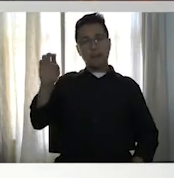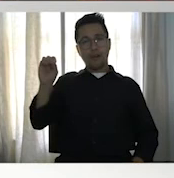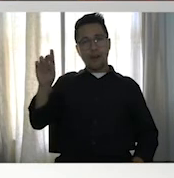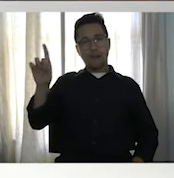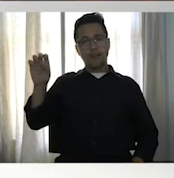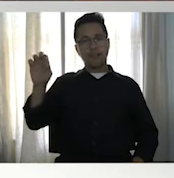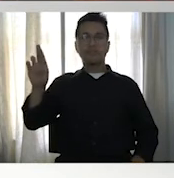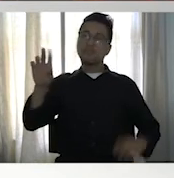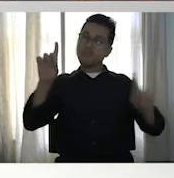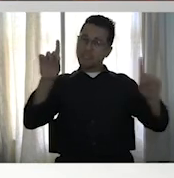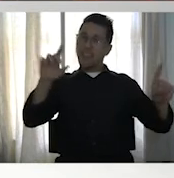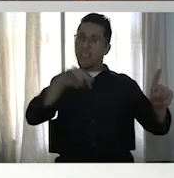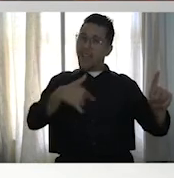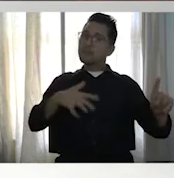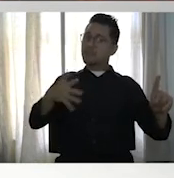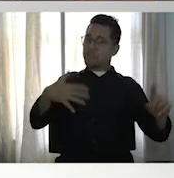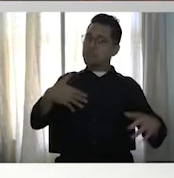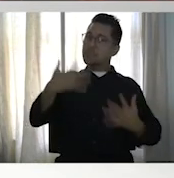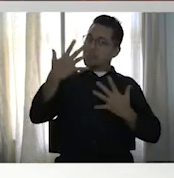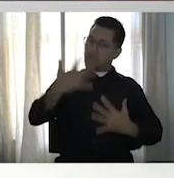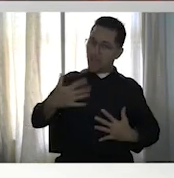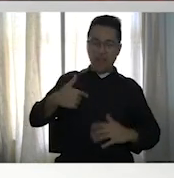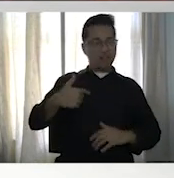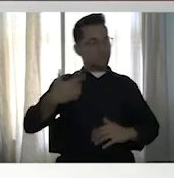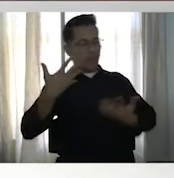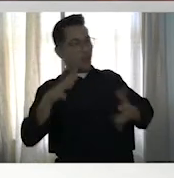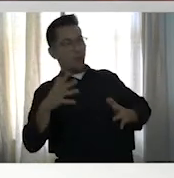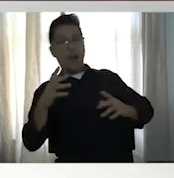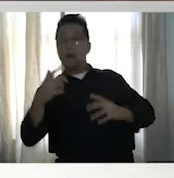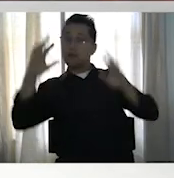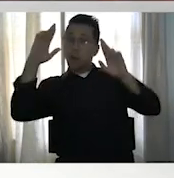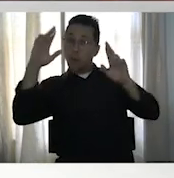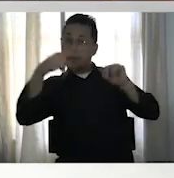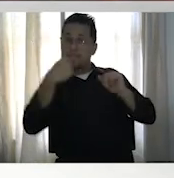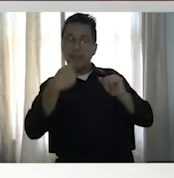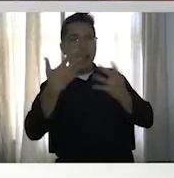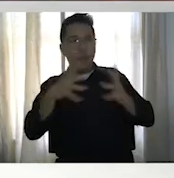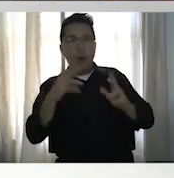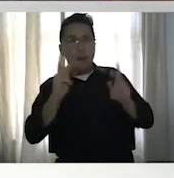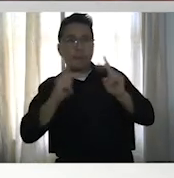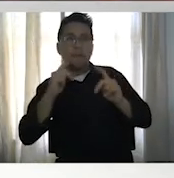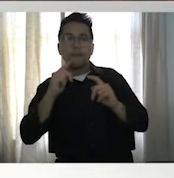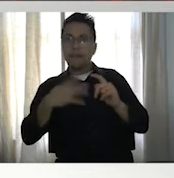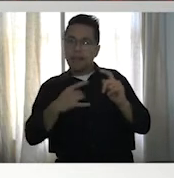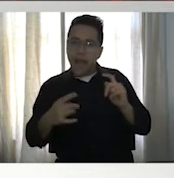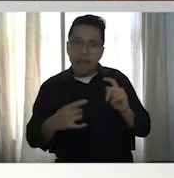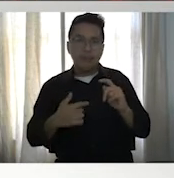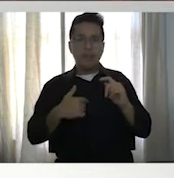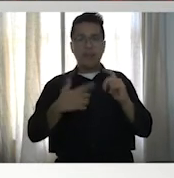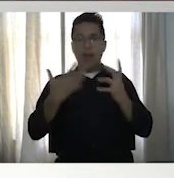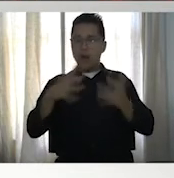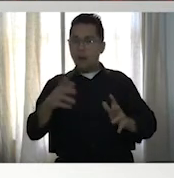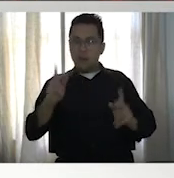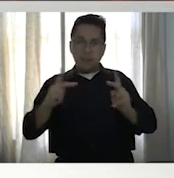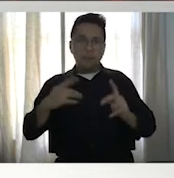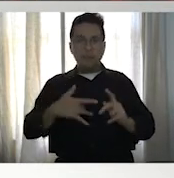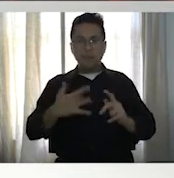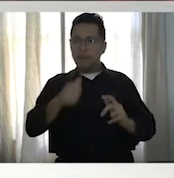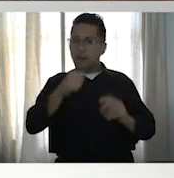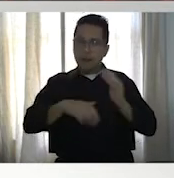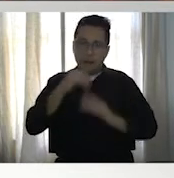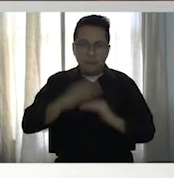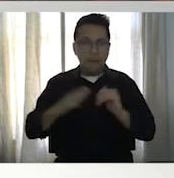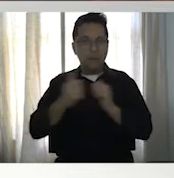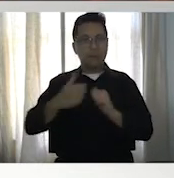about that. I was hoping he'd say, because I don't want people to be uncomfortable. I don't want people not to like me. He hasn't gotten there yet. But this was very telling to